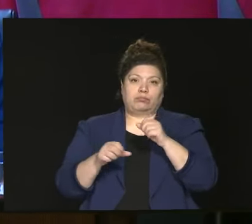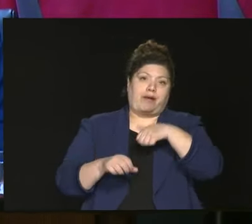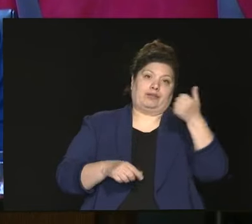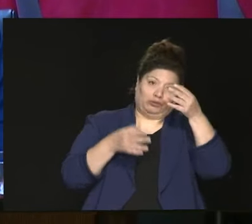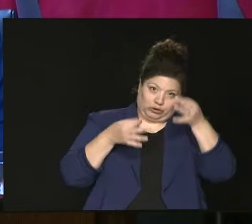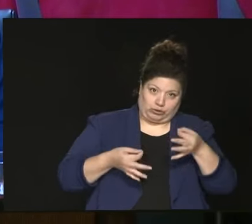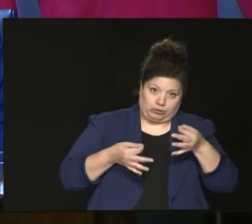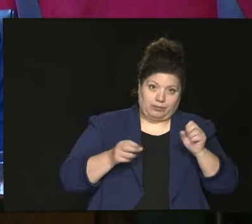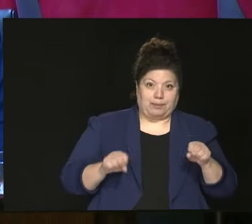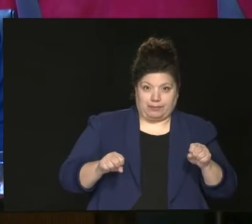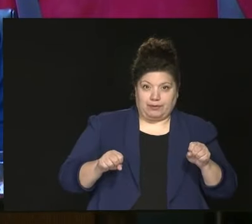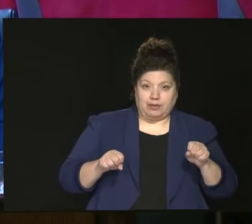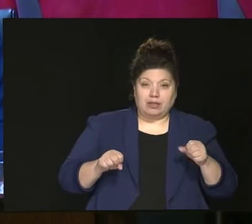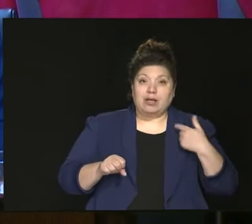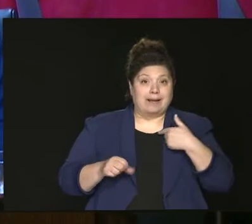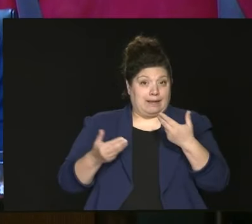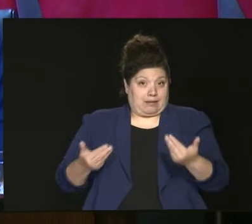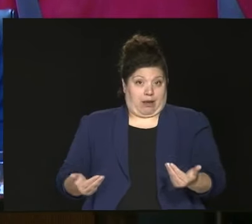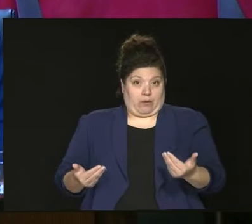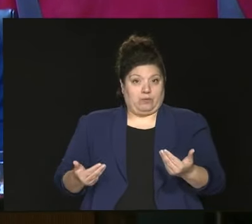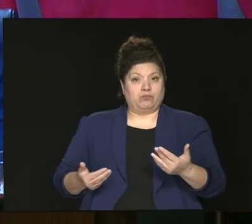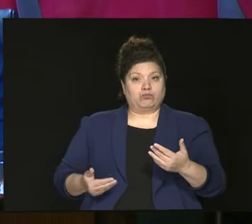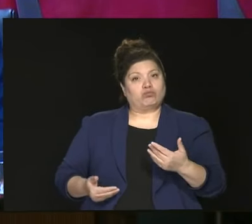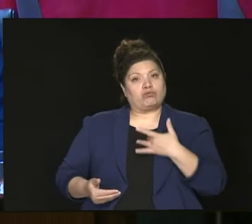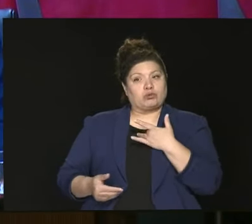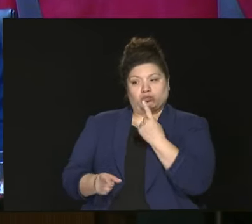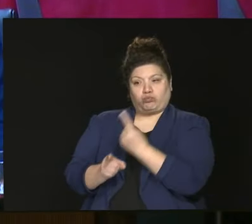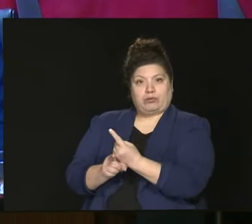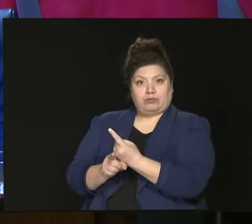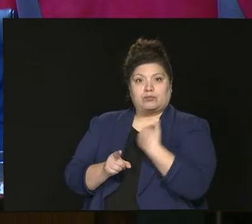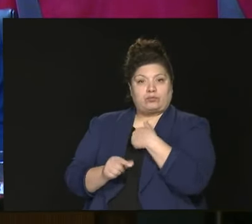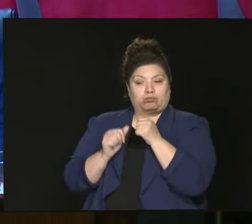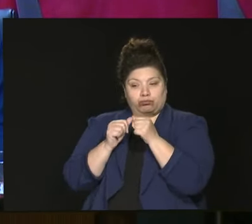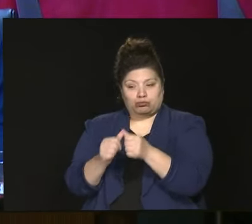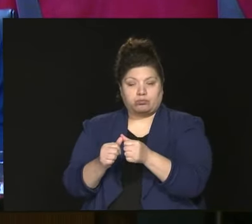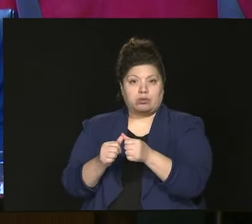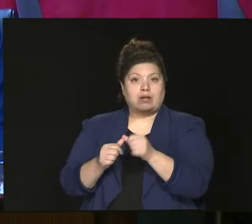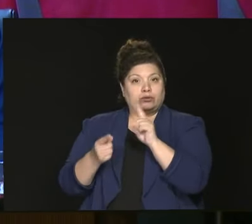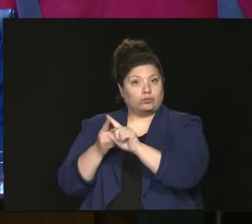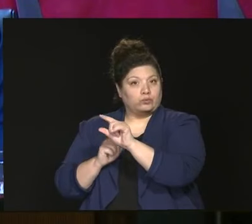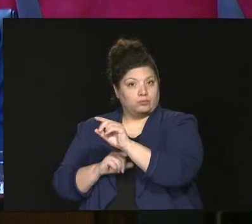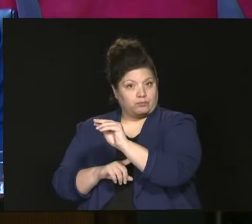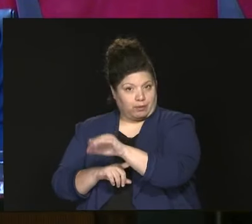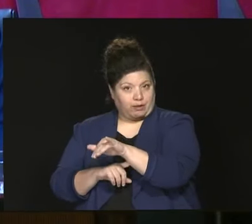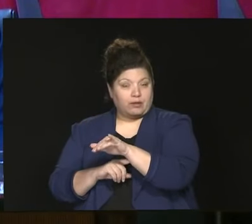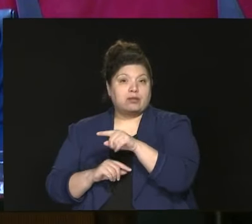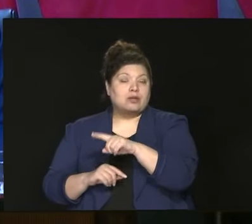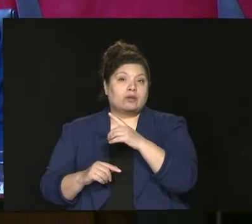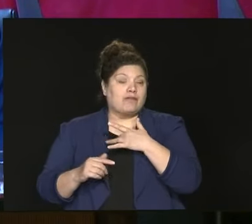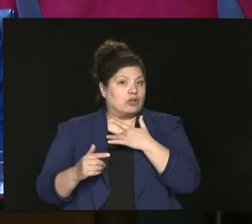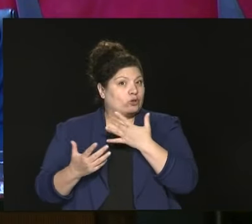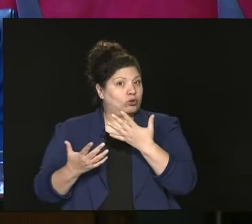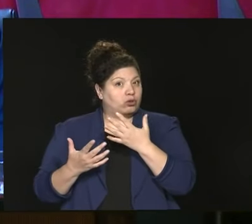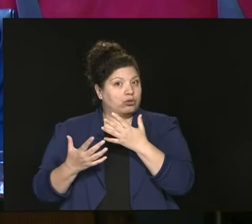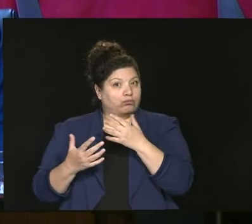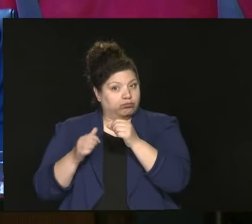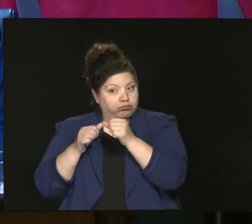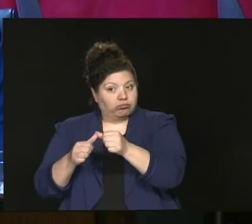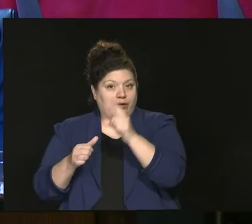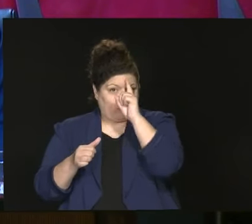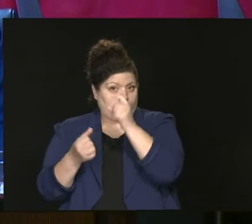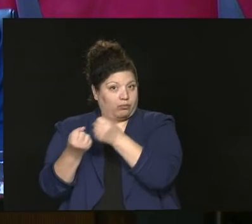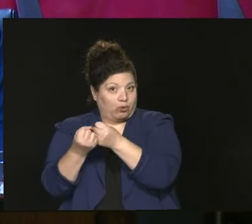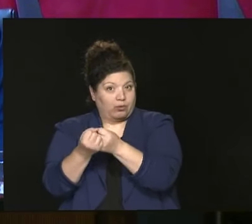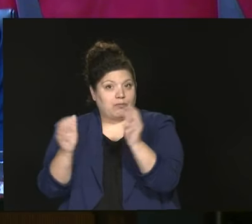appropriate duration for this program. We believe it provides very strong support for small businesses, a